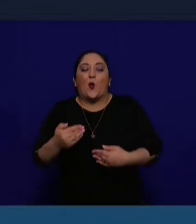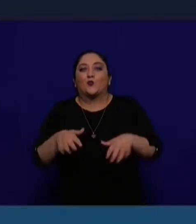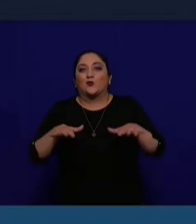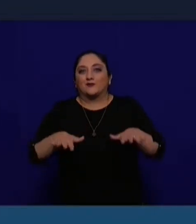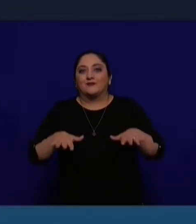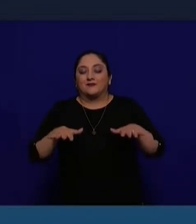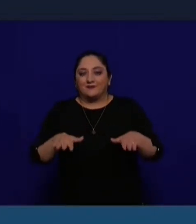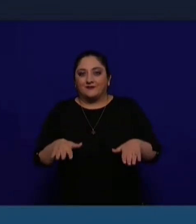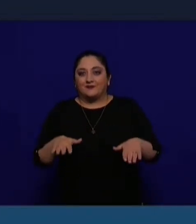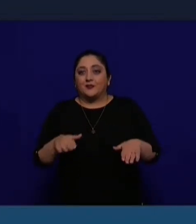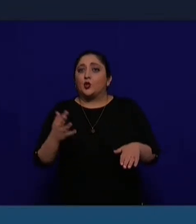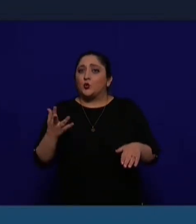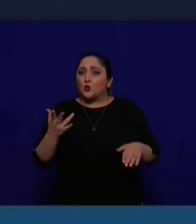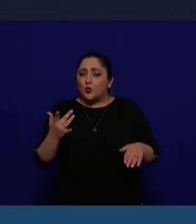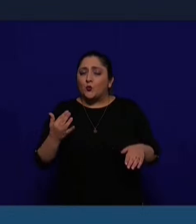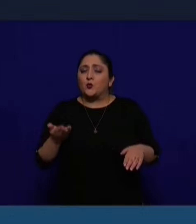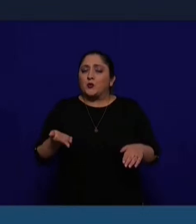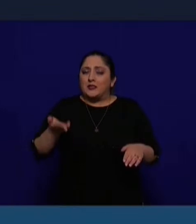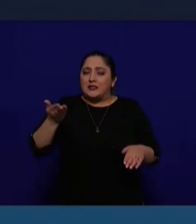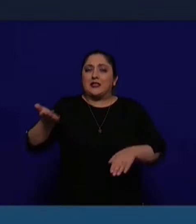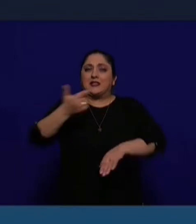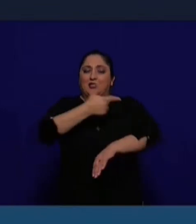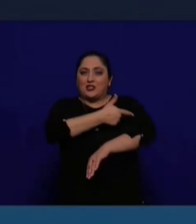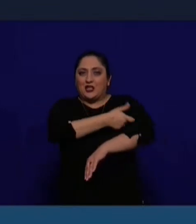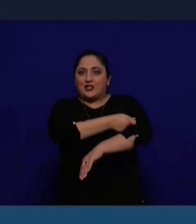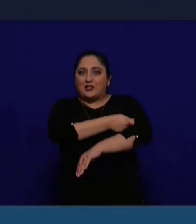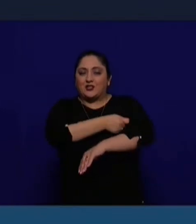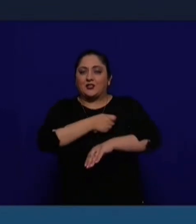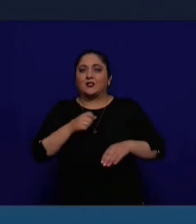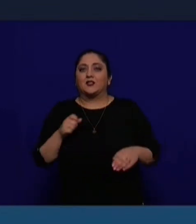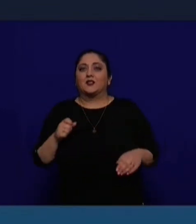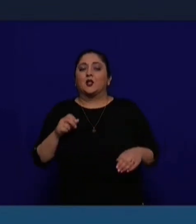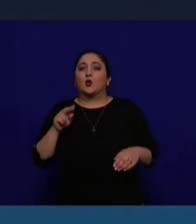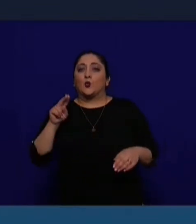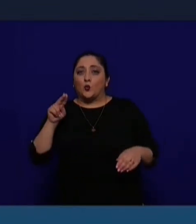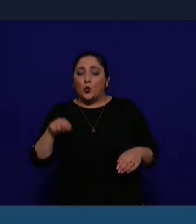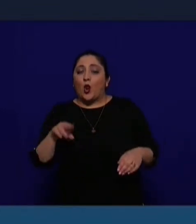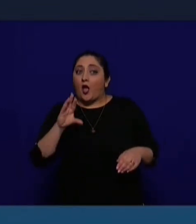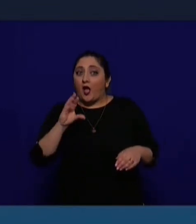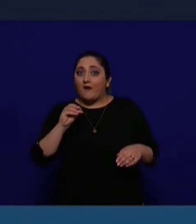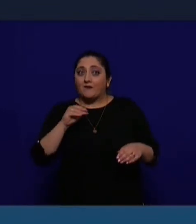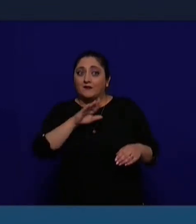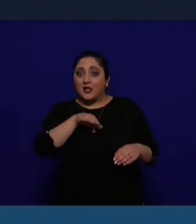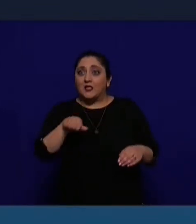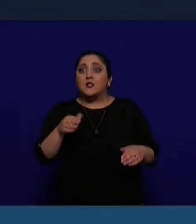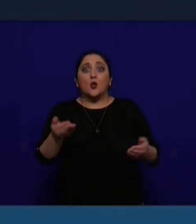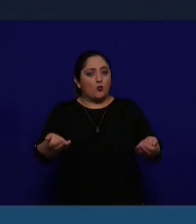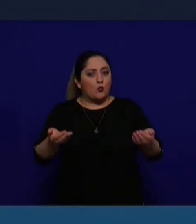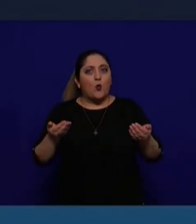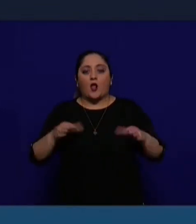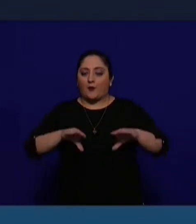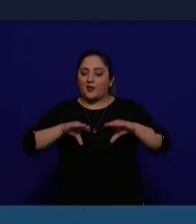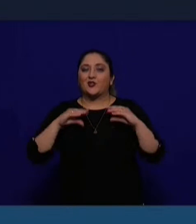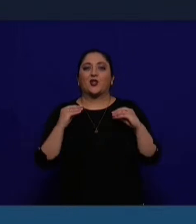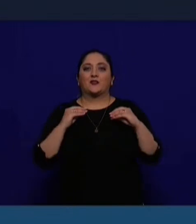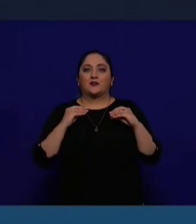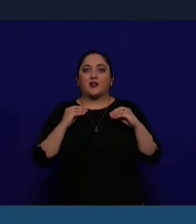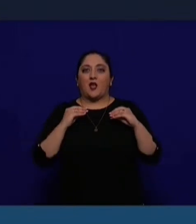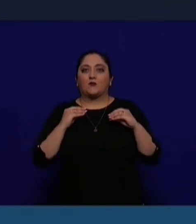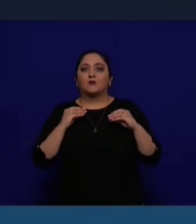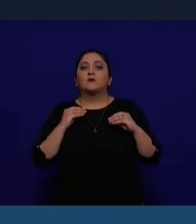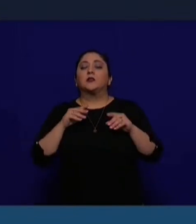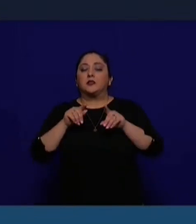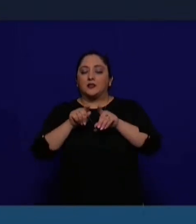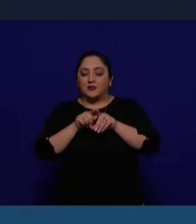għadha dejjem qiegħda tiżdied u nippretendu wkoll li bil-konkurrenza tajba li aħna qiegħed ikollna f'daw l-etajiet ukoll inlaħqu dak